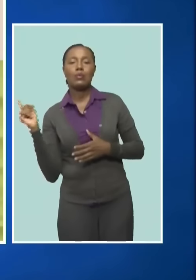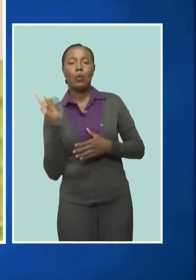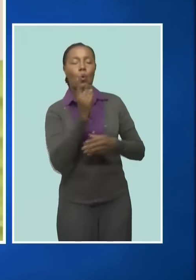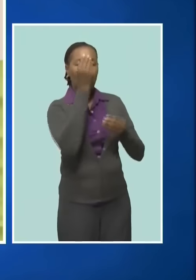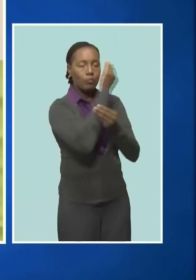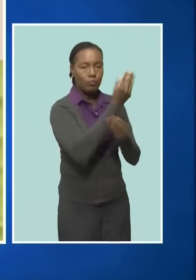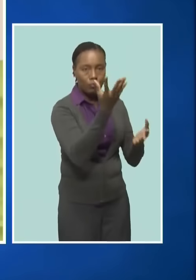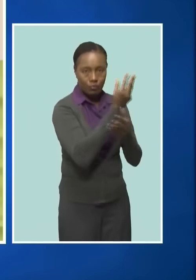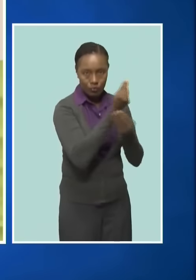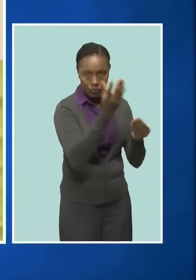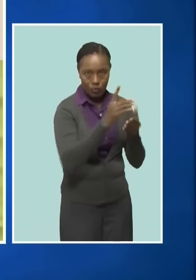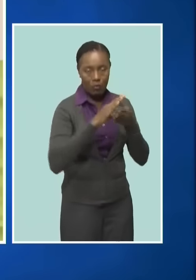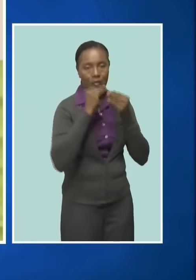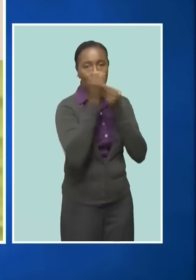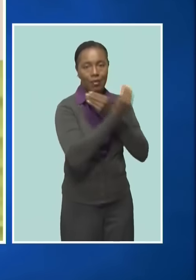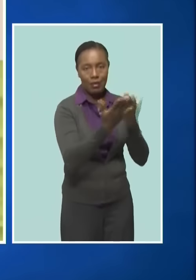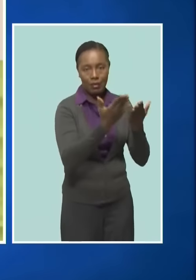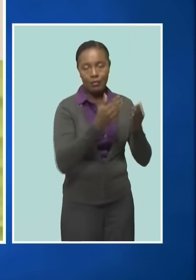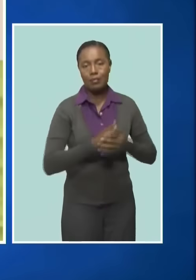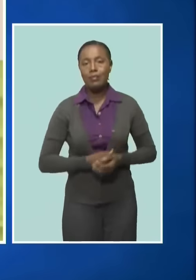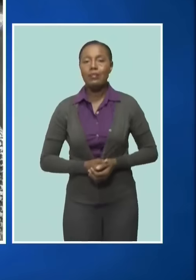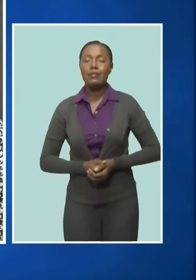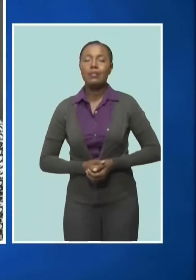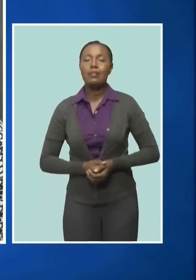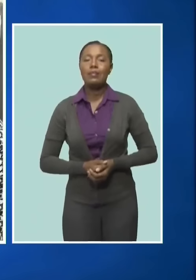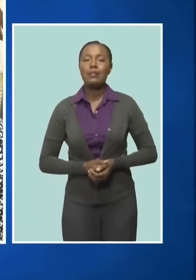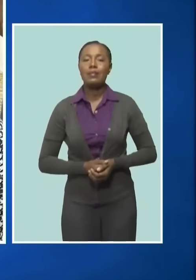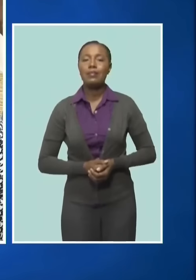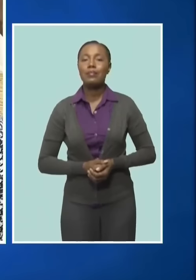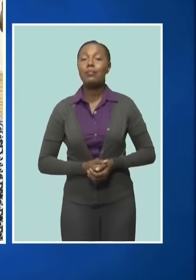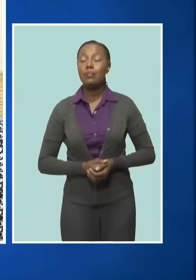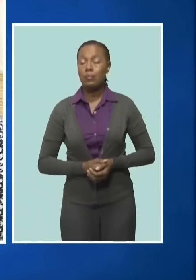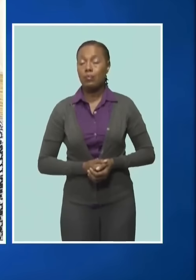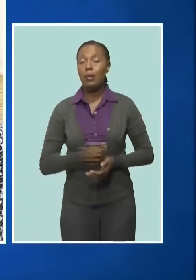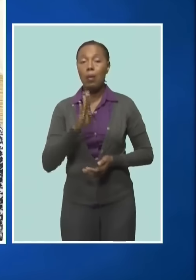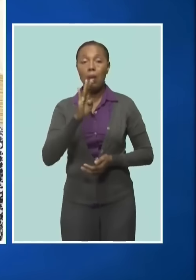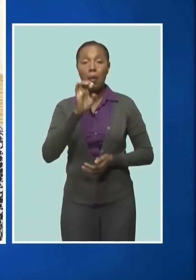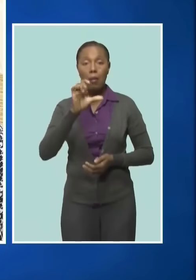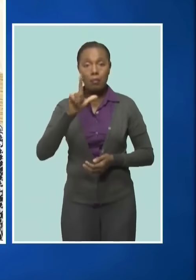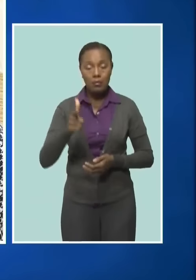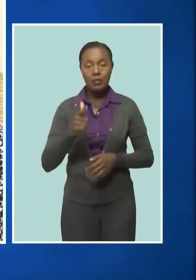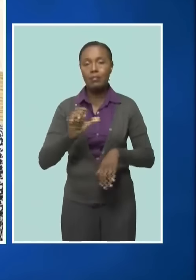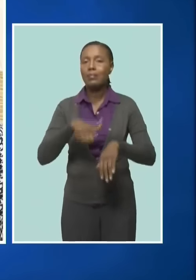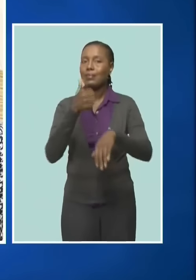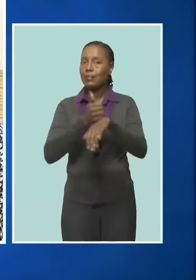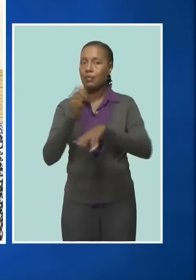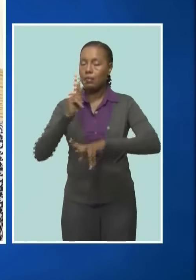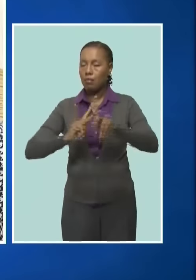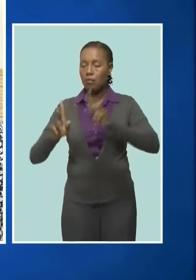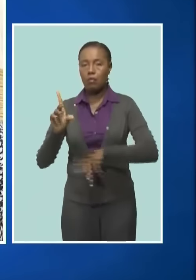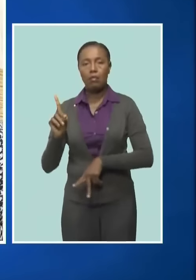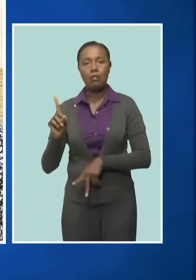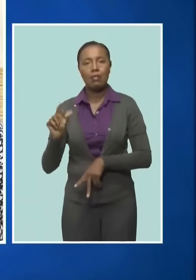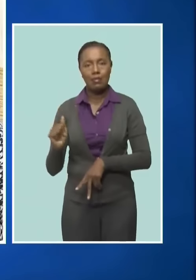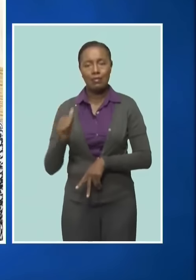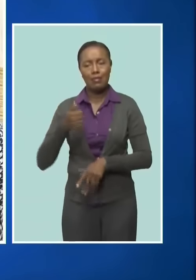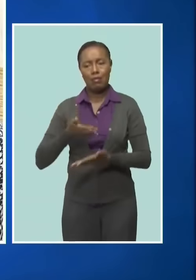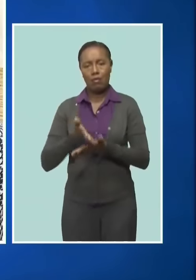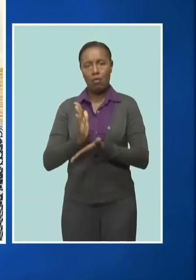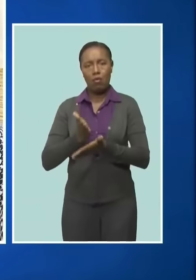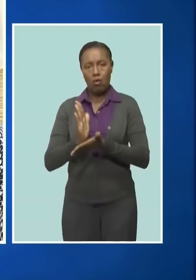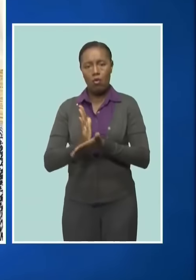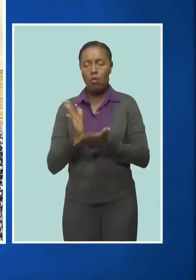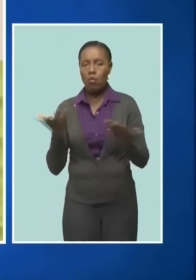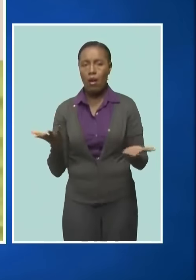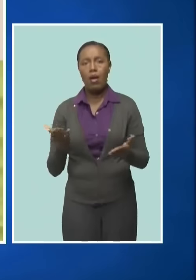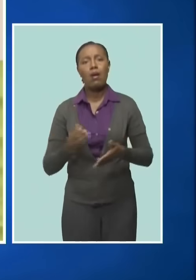to the tribunal. While the bill also establishes that people with disabilities have a right to